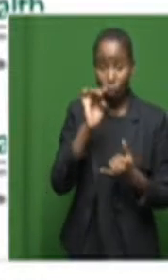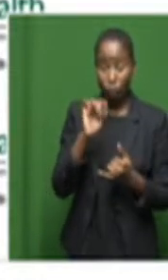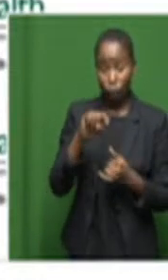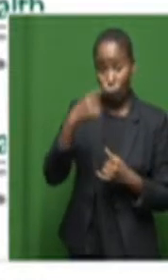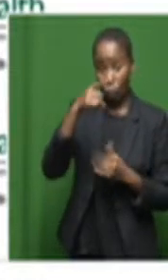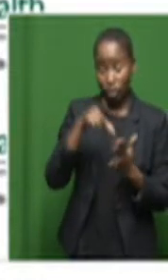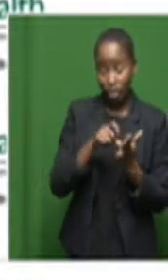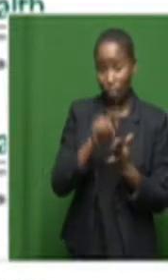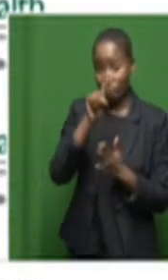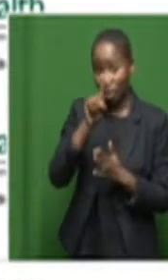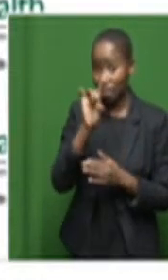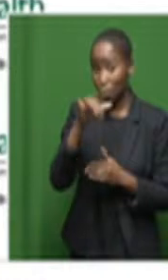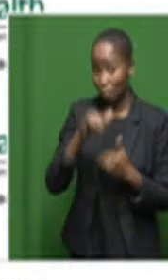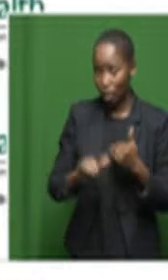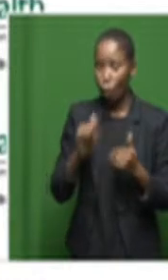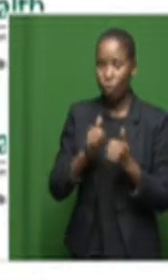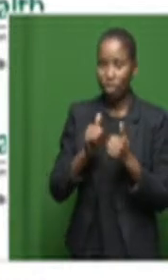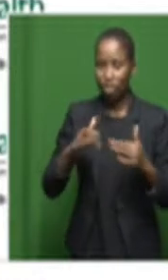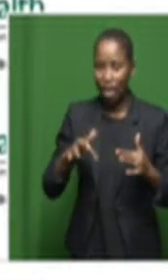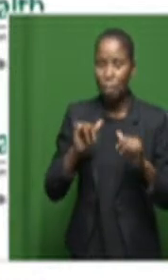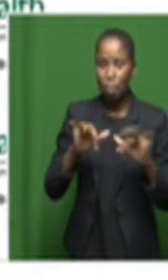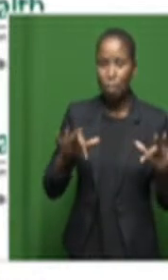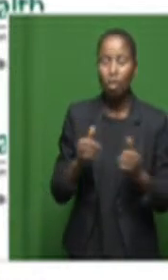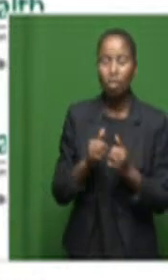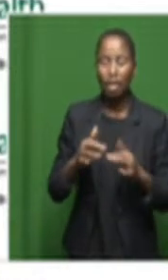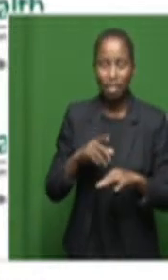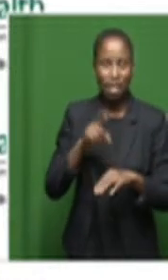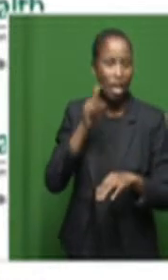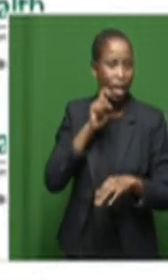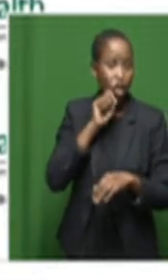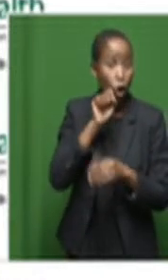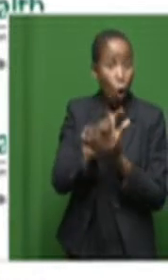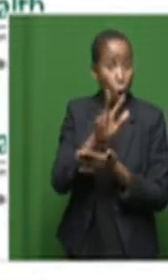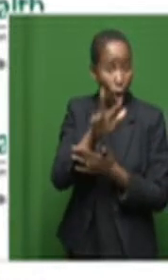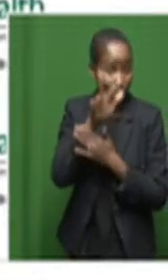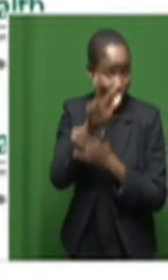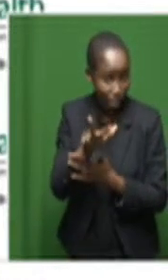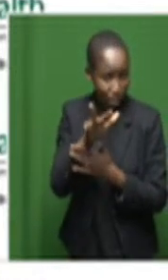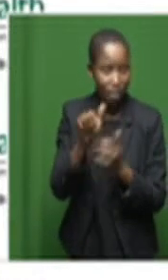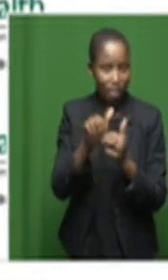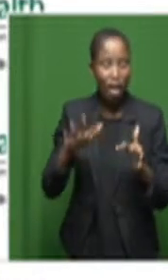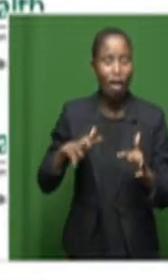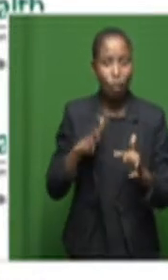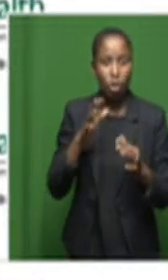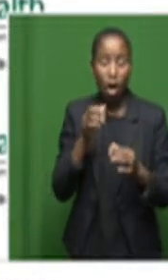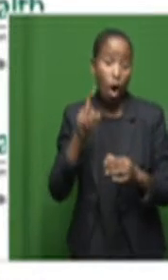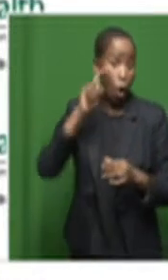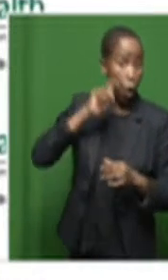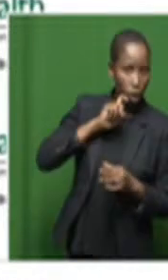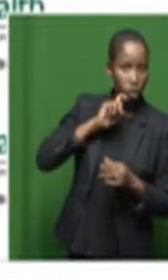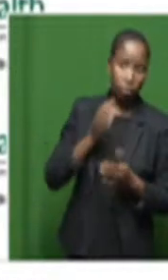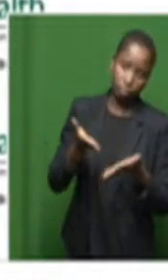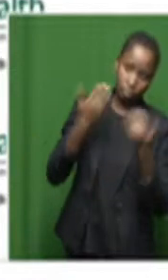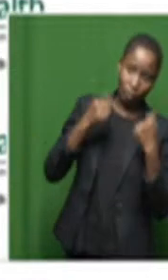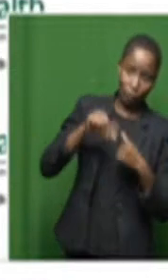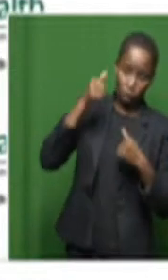have asked all vaccination sites, to prioritize, especially over